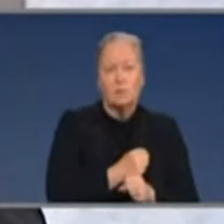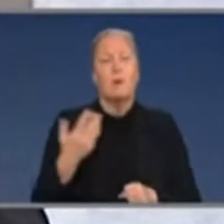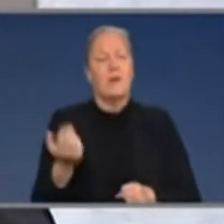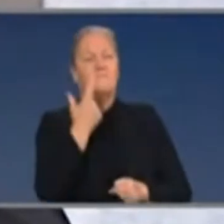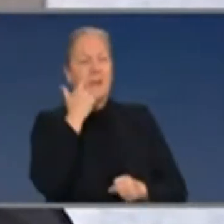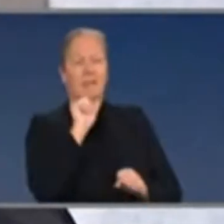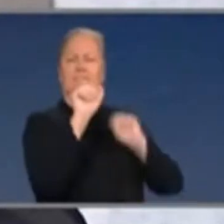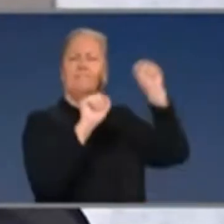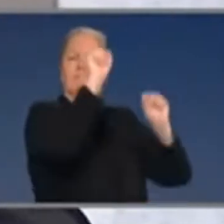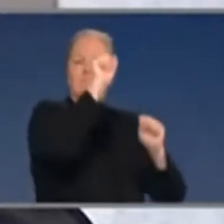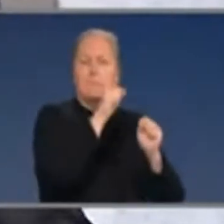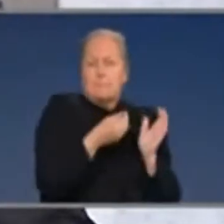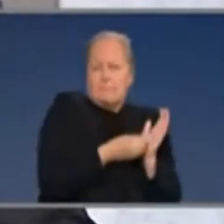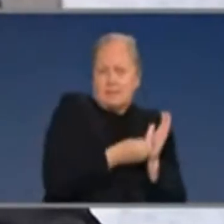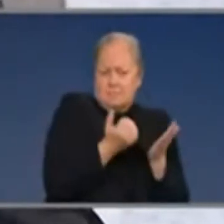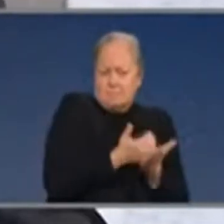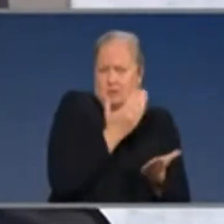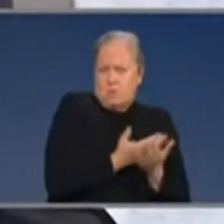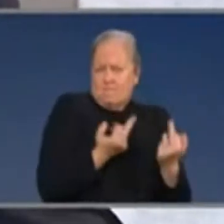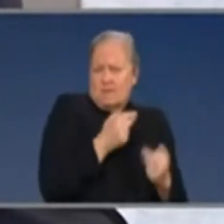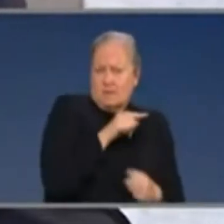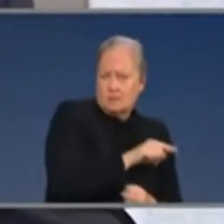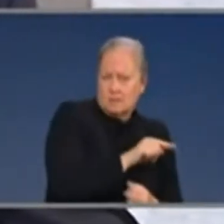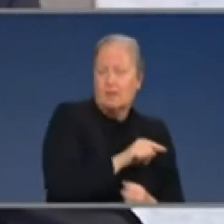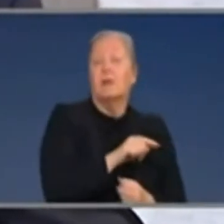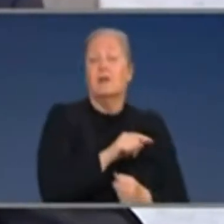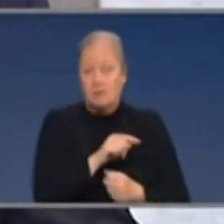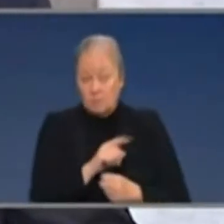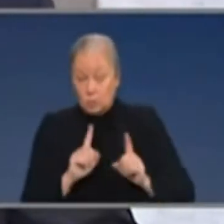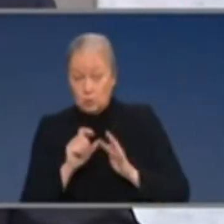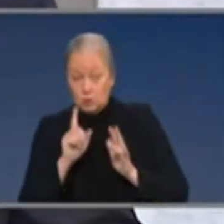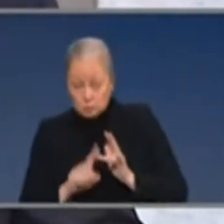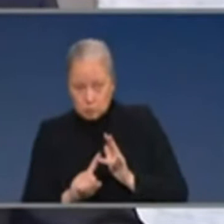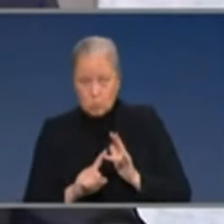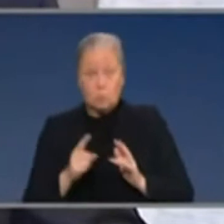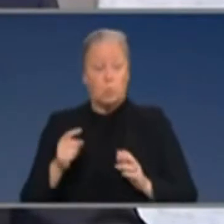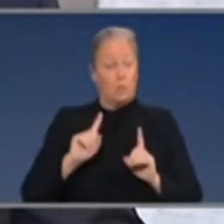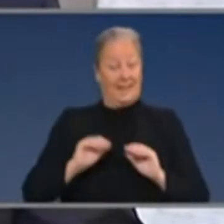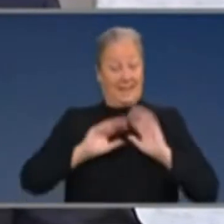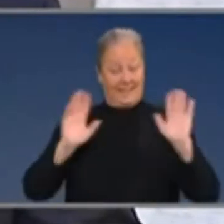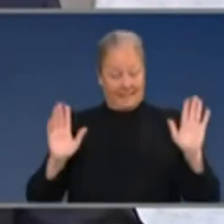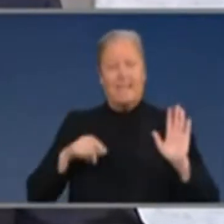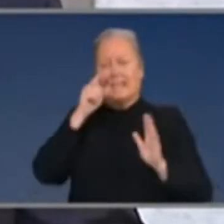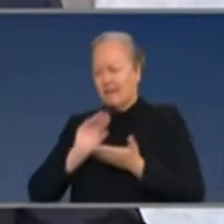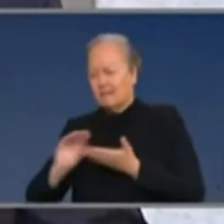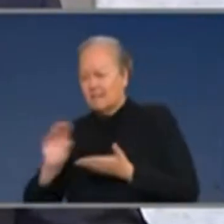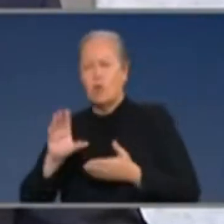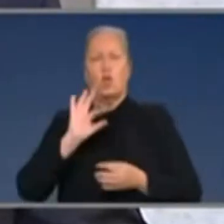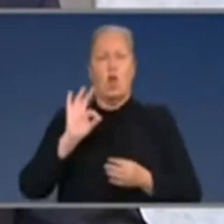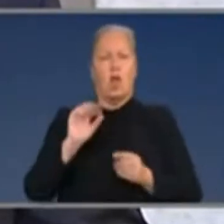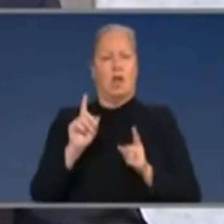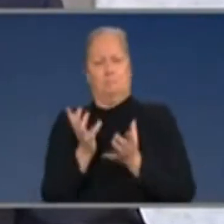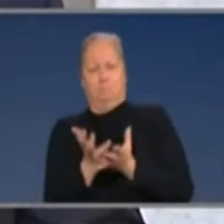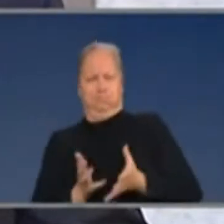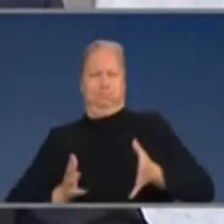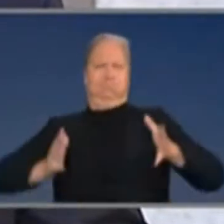budgets. But I tell you where we start. We start with what we have to do, and then we apply the resources to achieve that. This isn't about buckets of money.